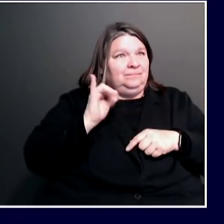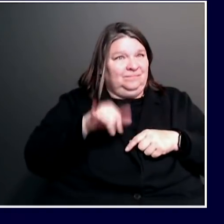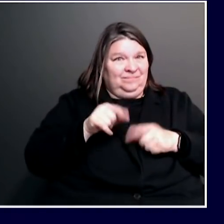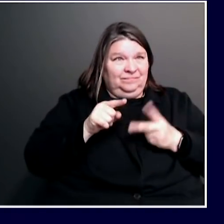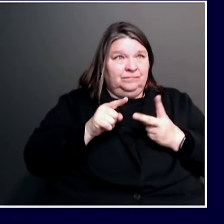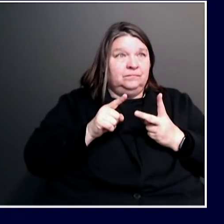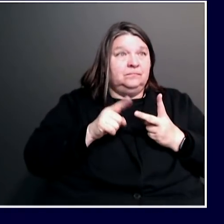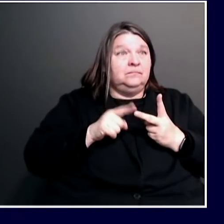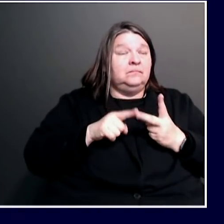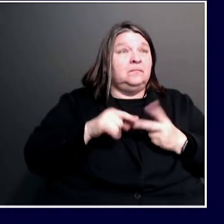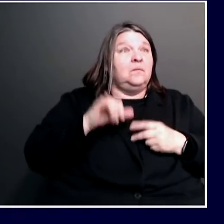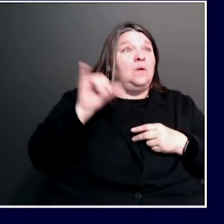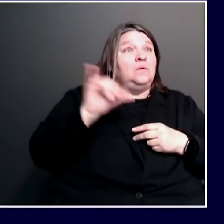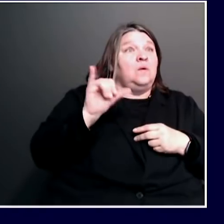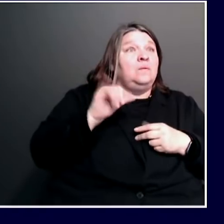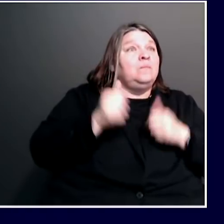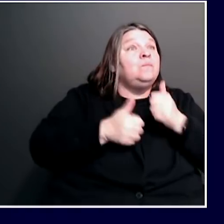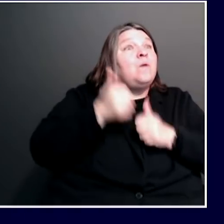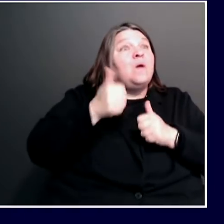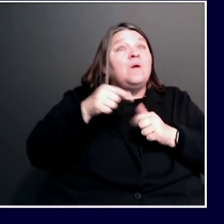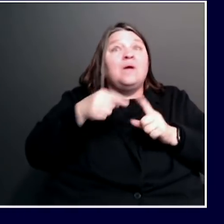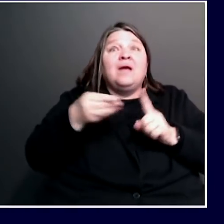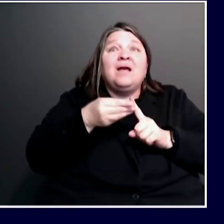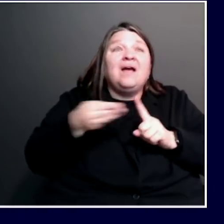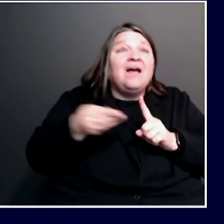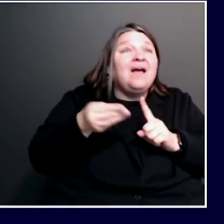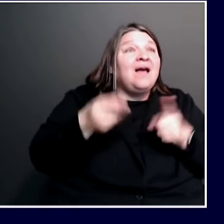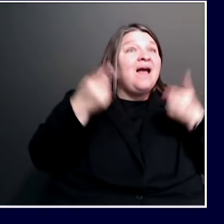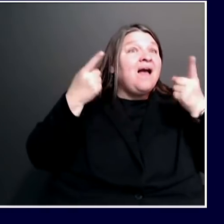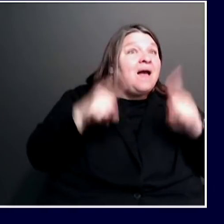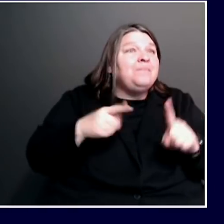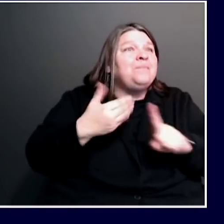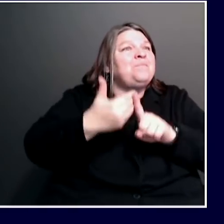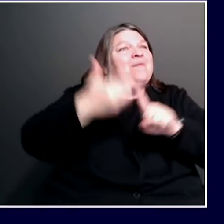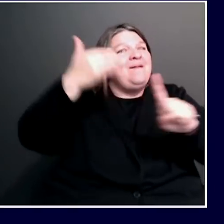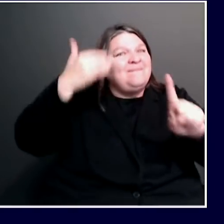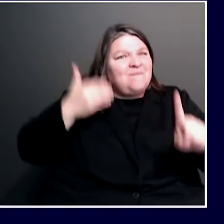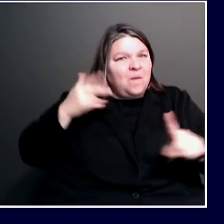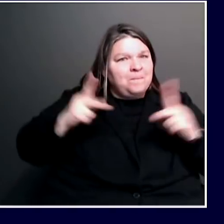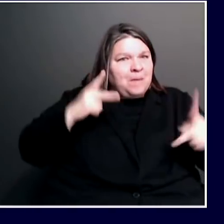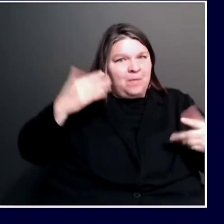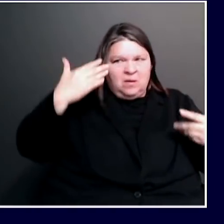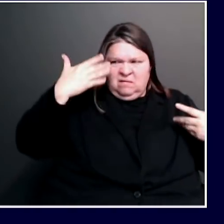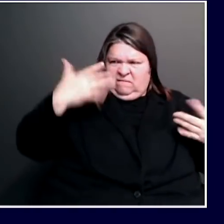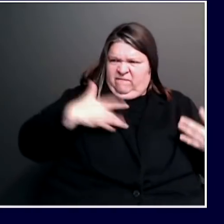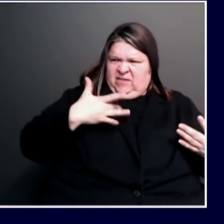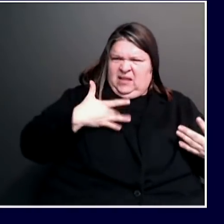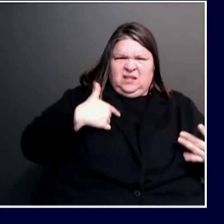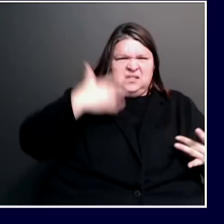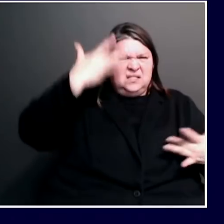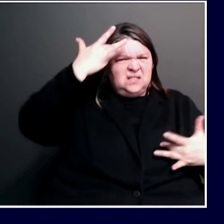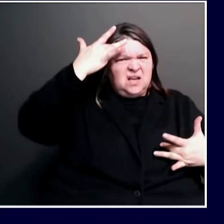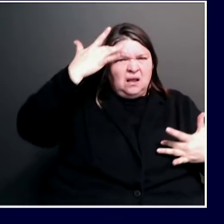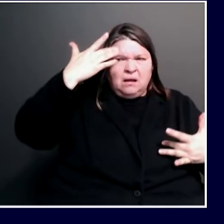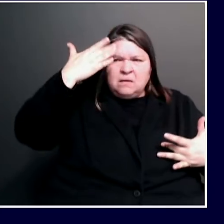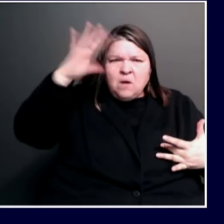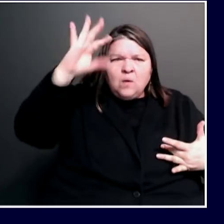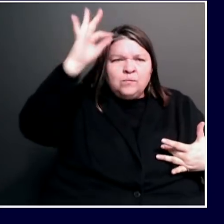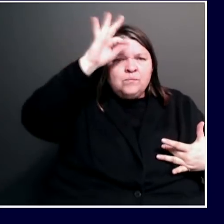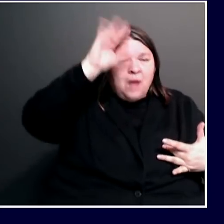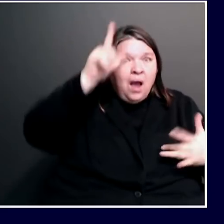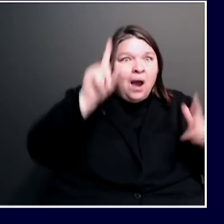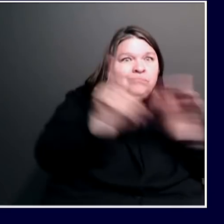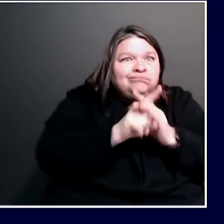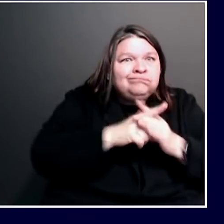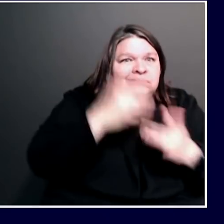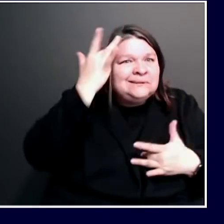happens on the front end before people probably even know that there's a close contact. Let's assume for a second that a variant